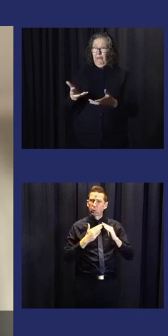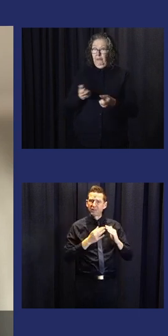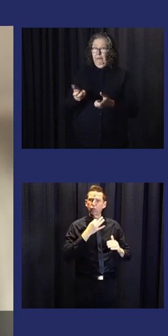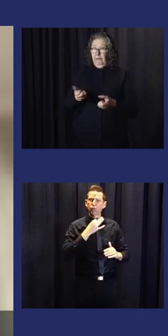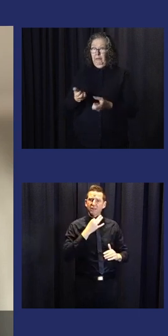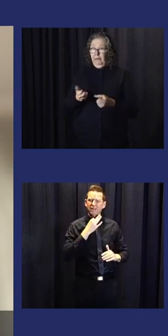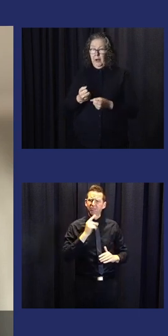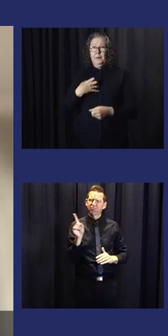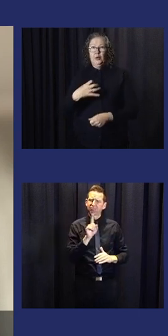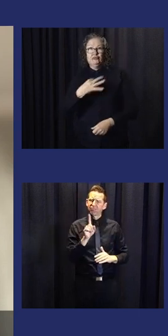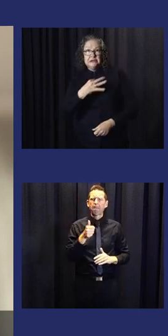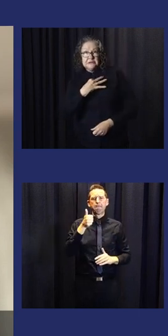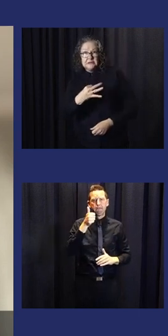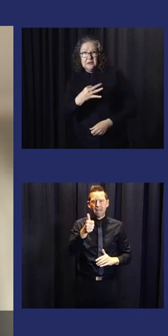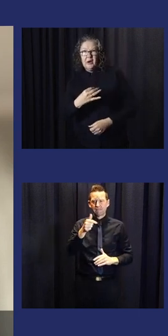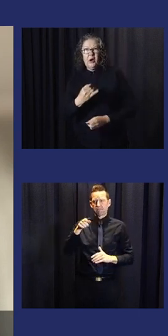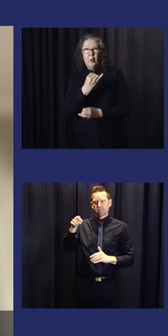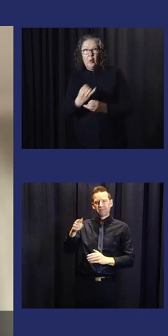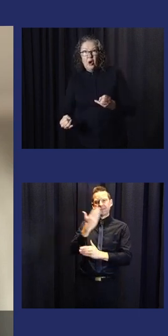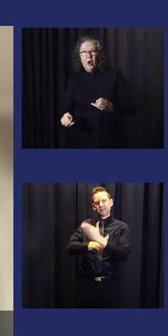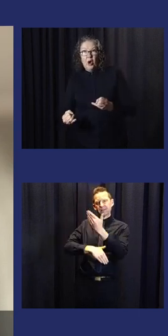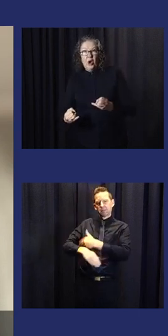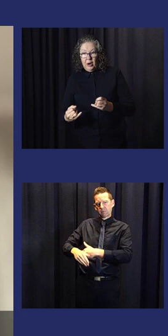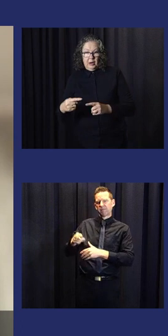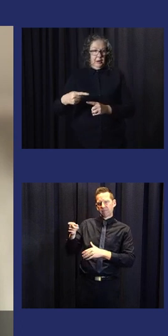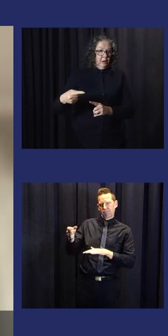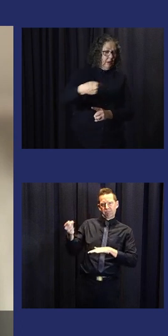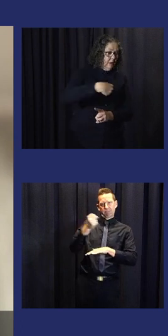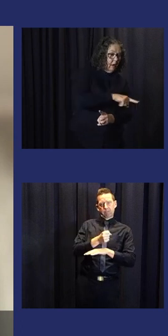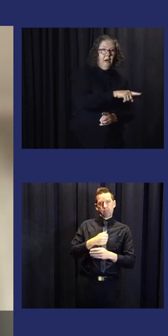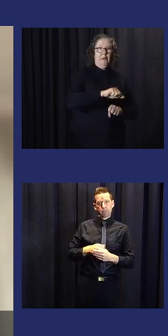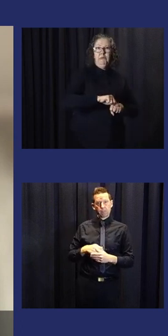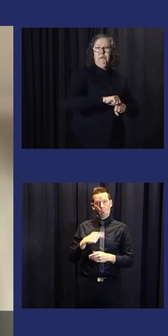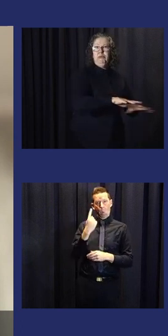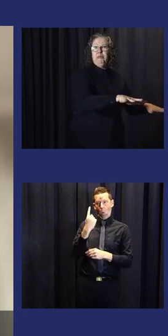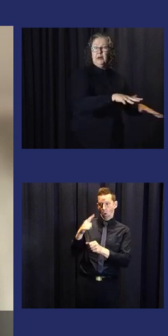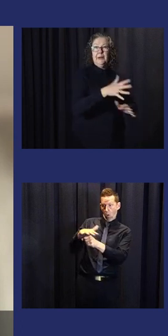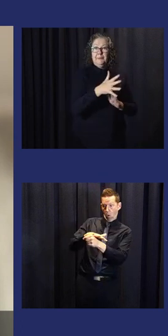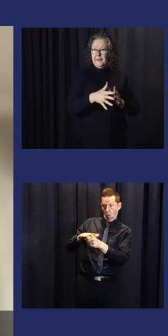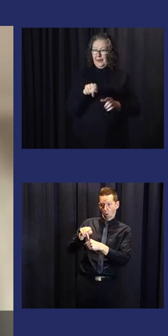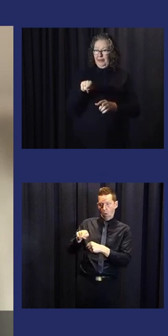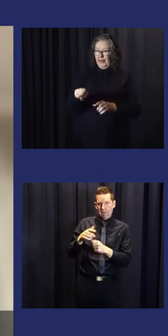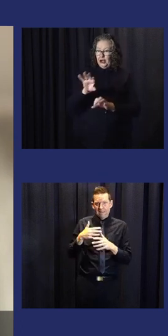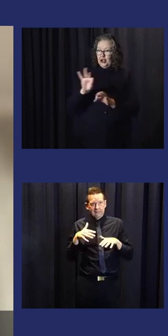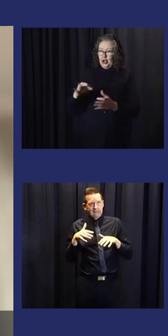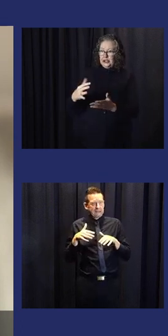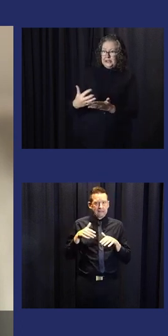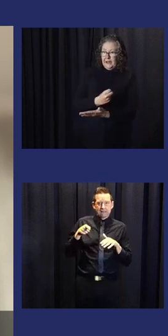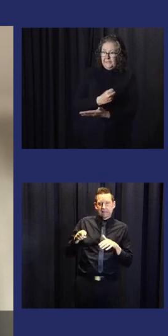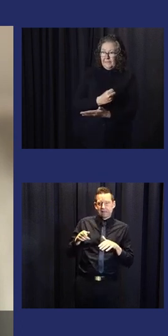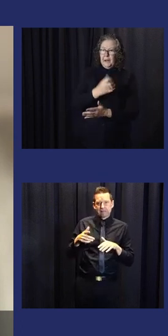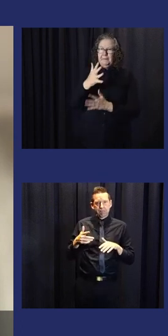whole community at risk. So if one group is not safe, the whole community is not